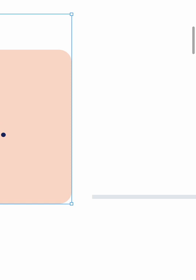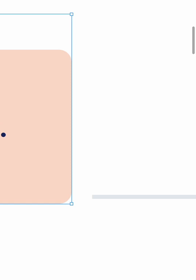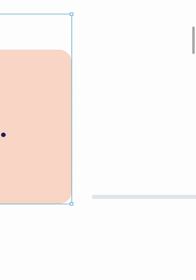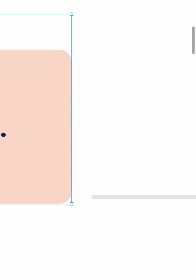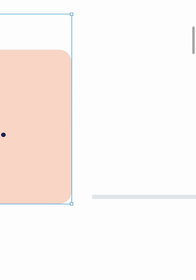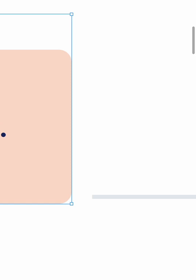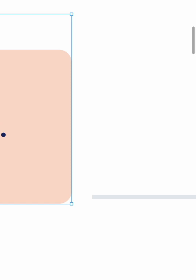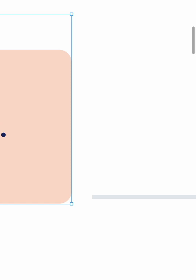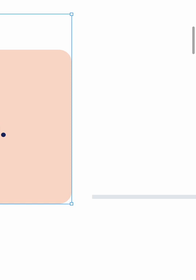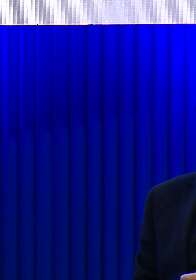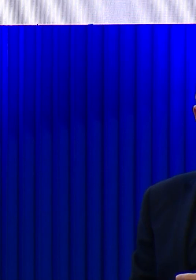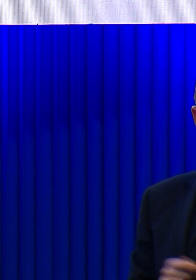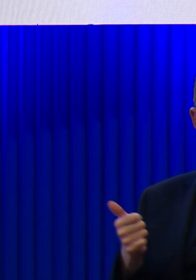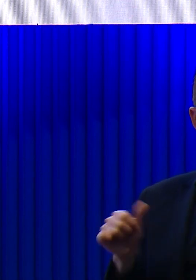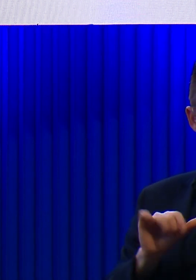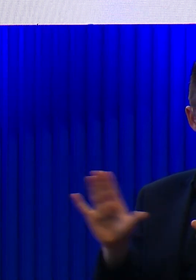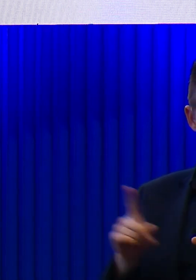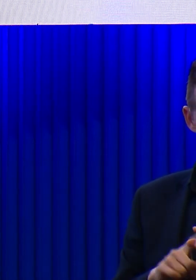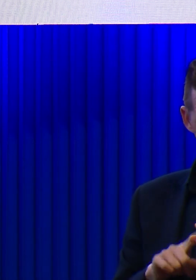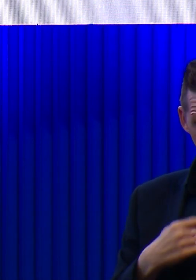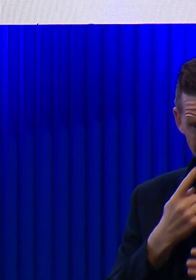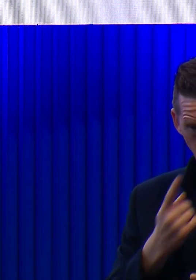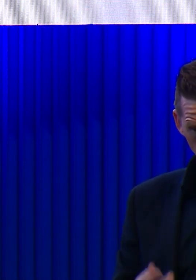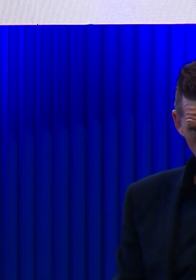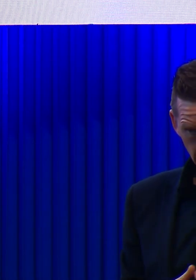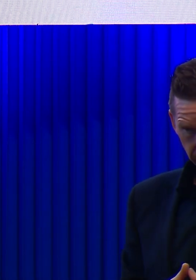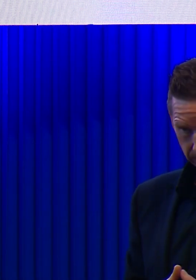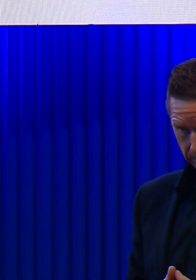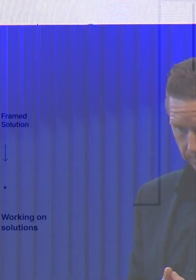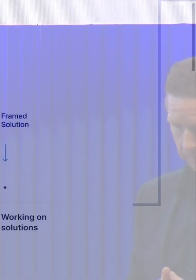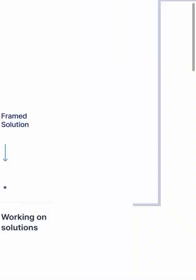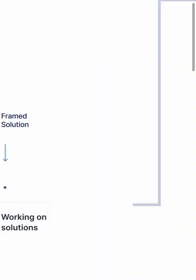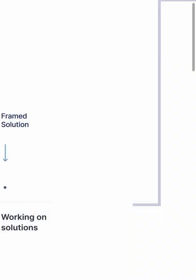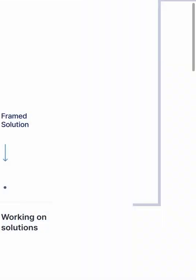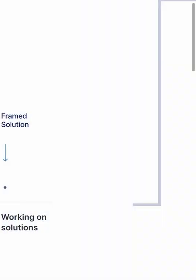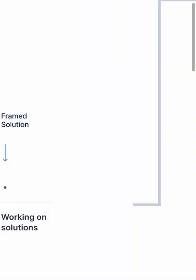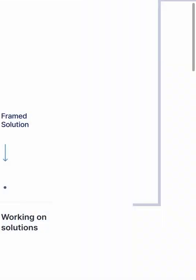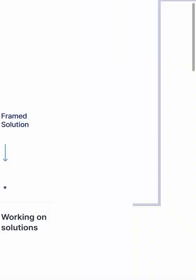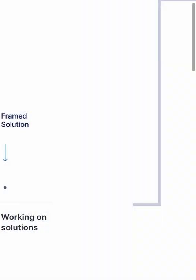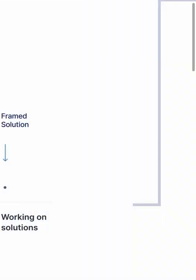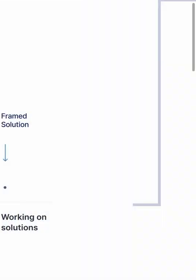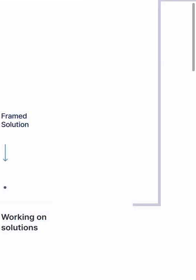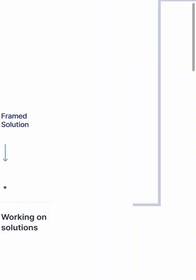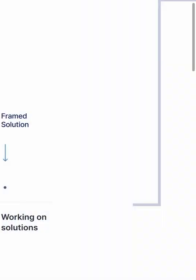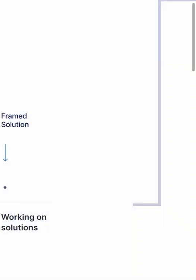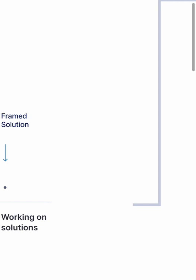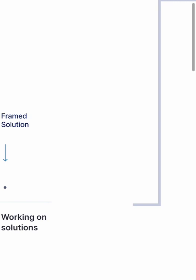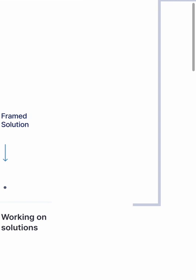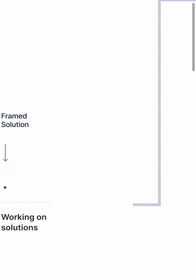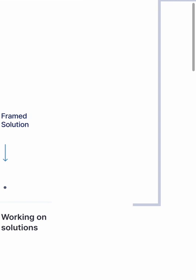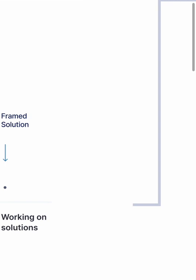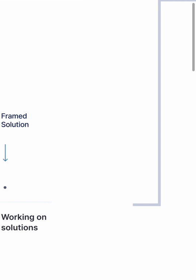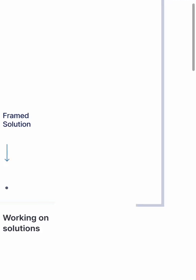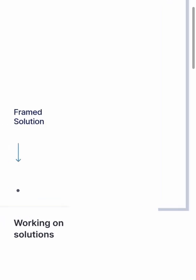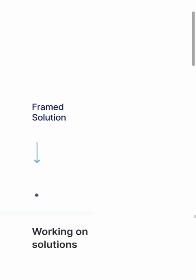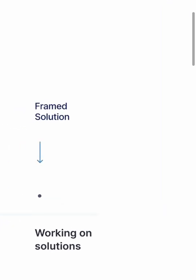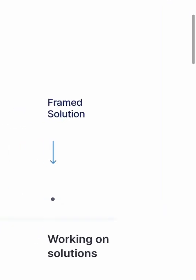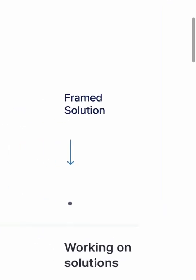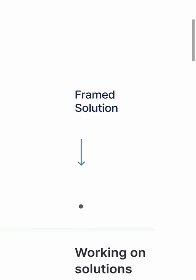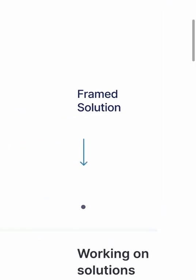So this is so important that I have highlighted our first takeaway. That is,